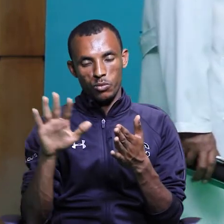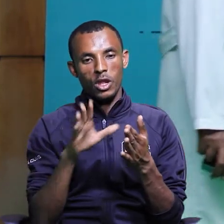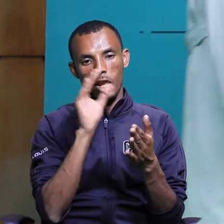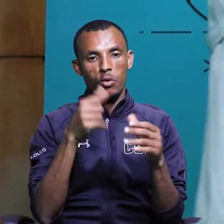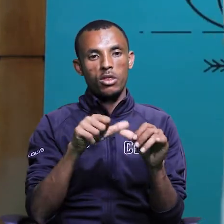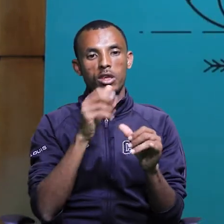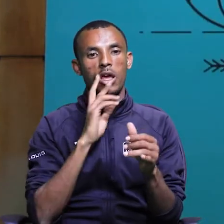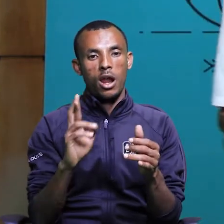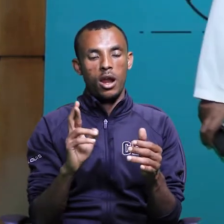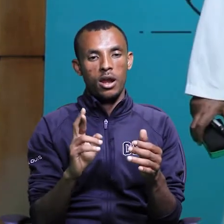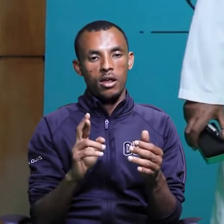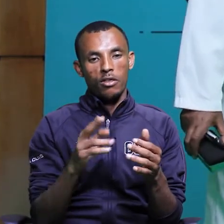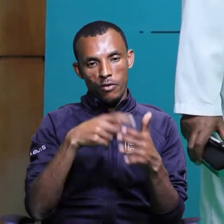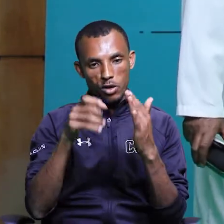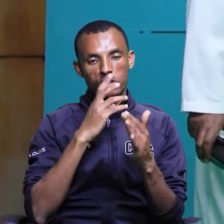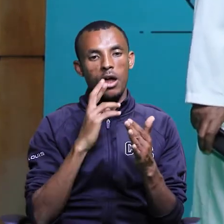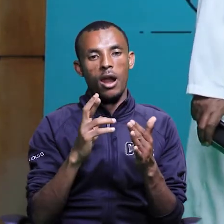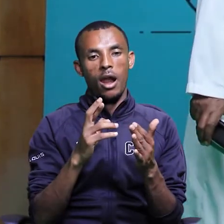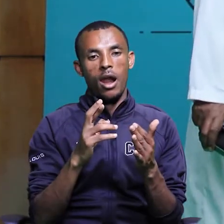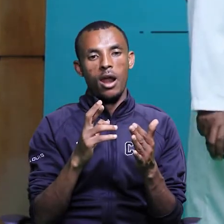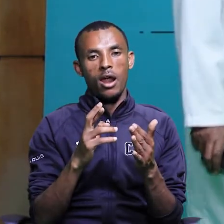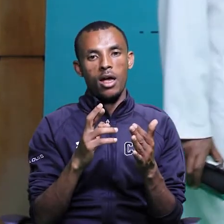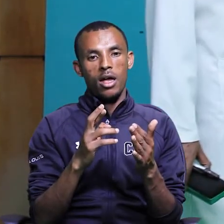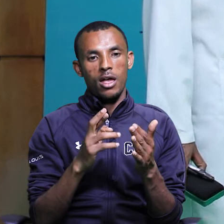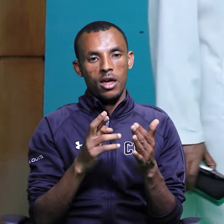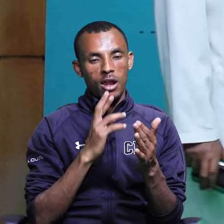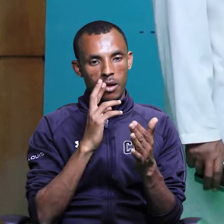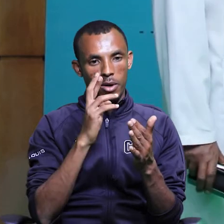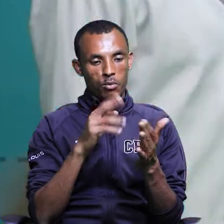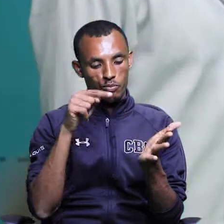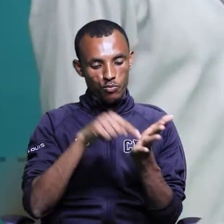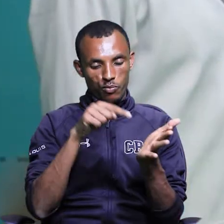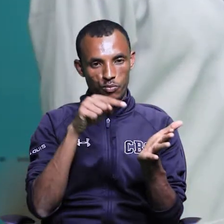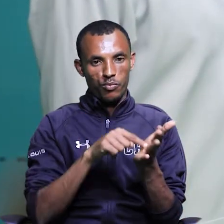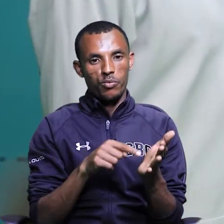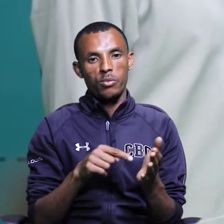if the values are real numbers, including decimals.